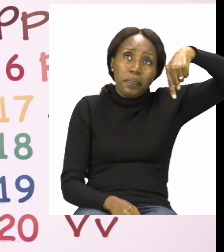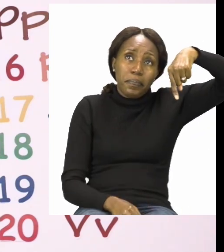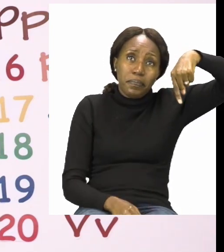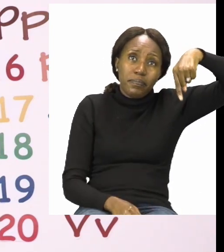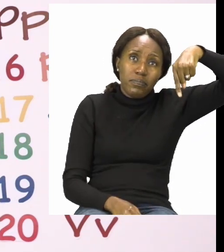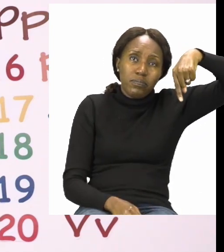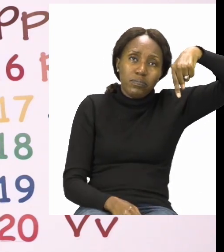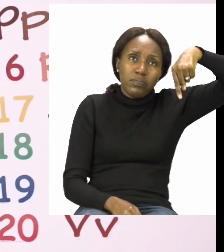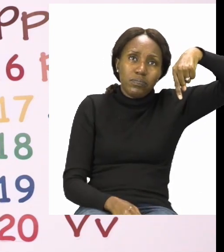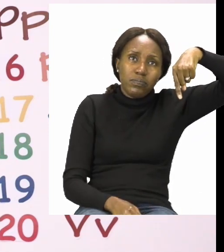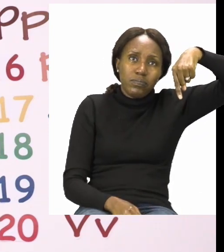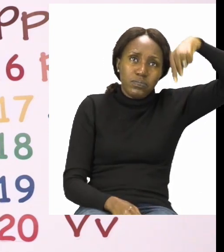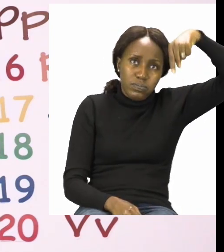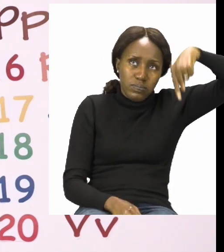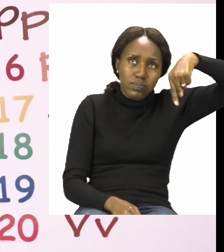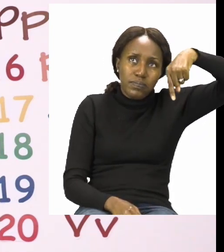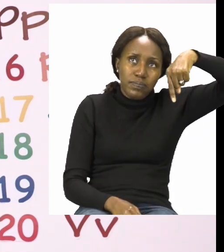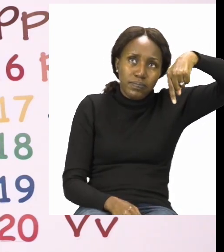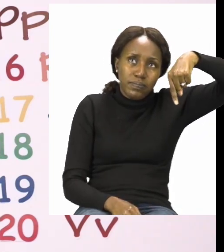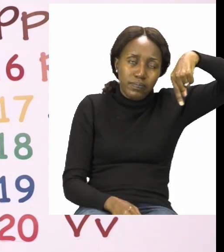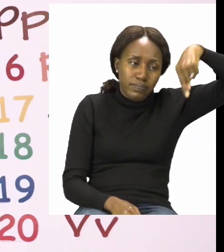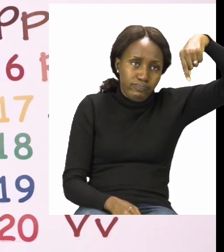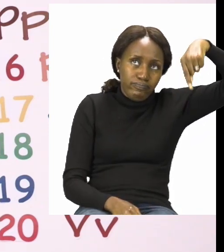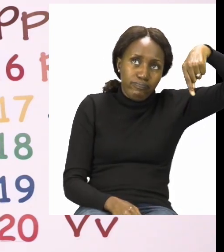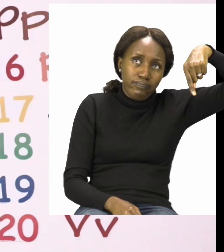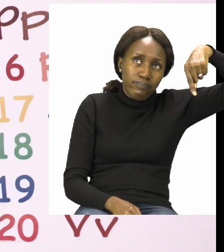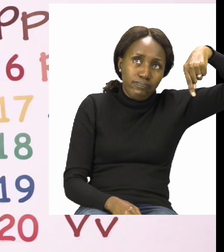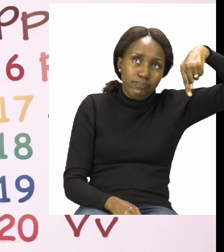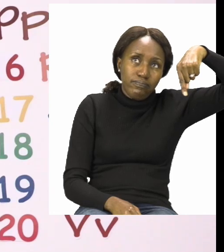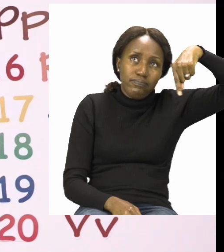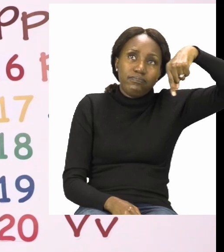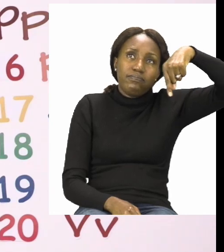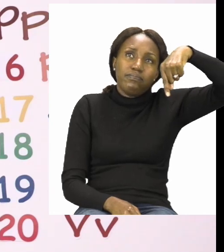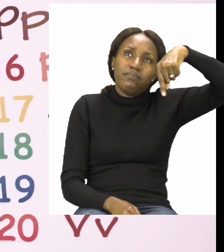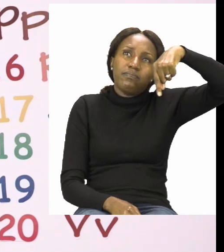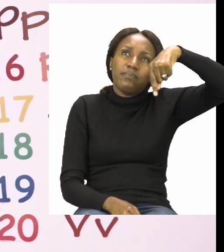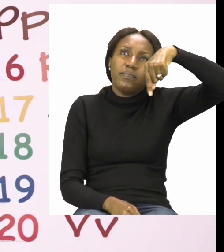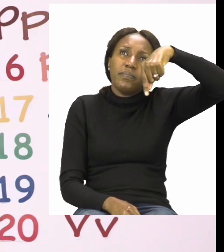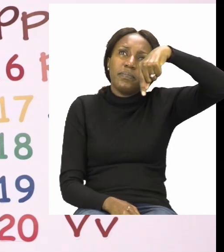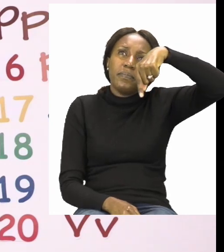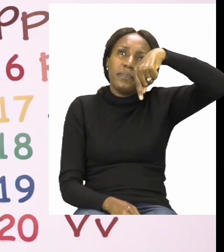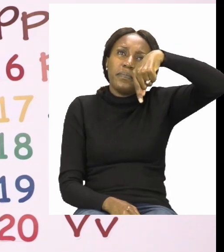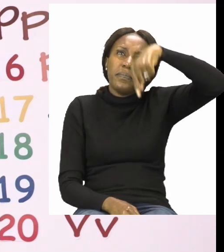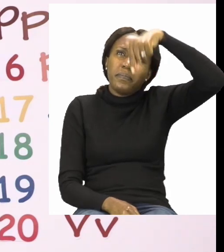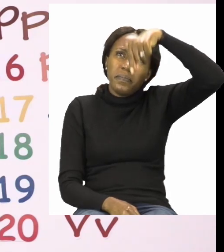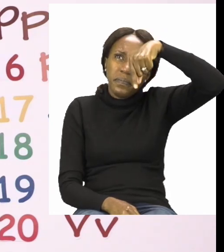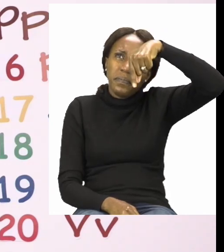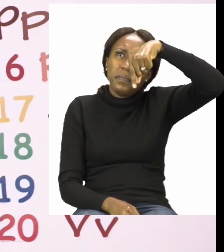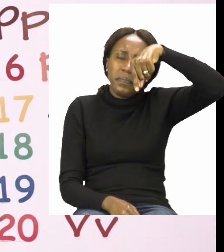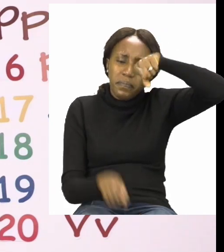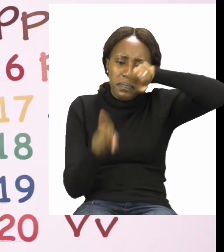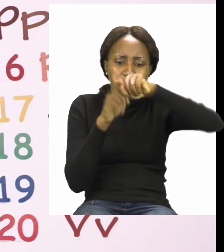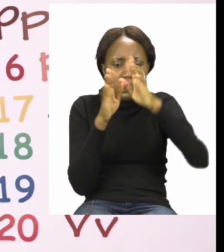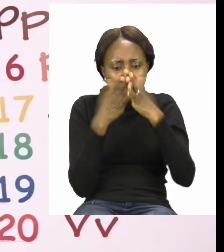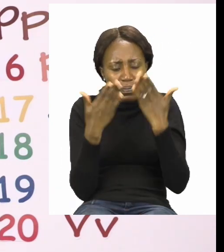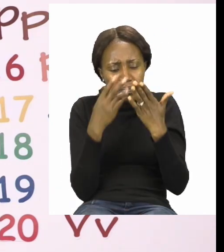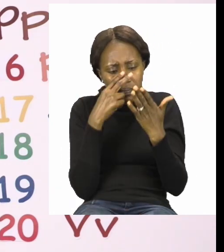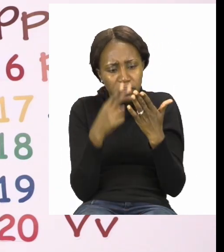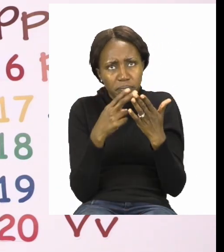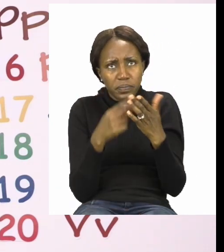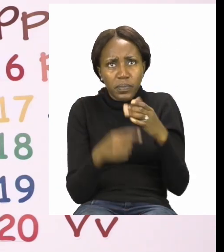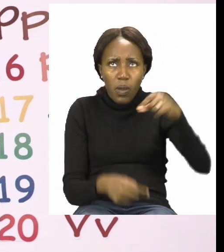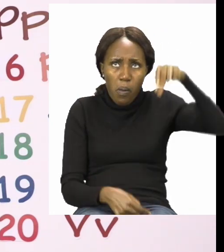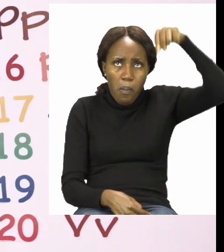we have an arrow going down. In your exercise, you need to follow the column of all